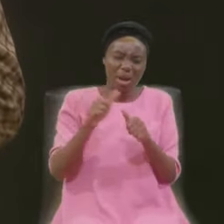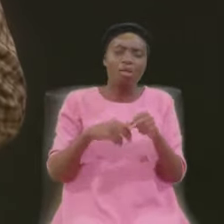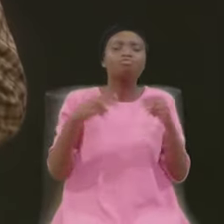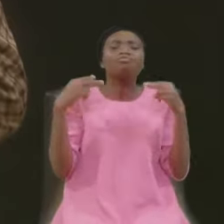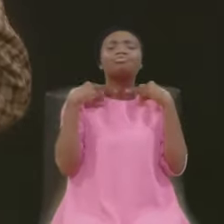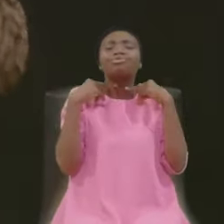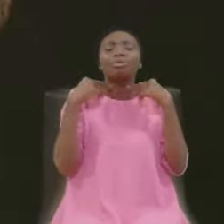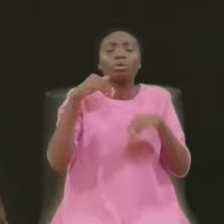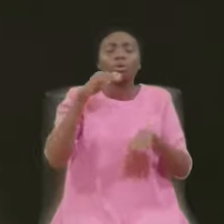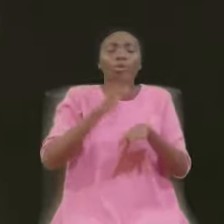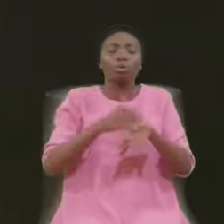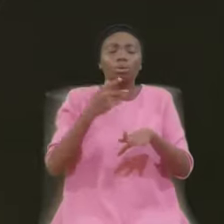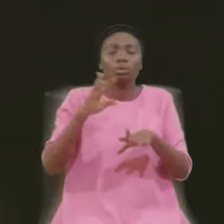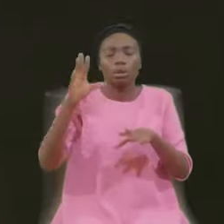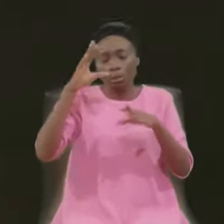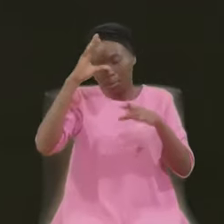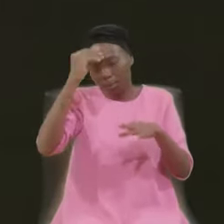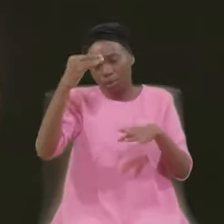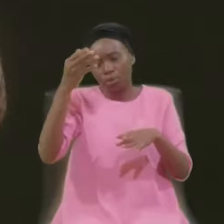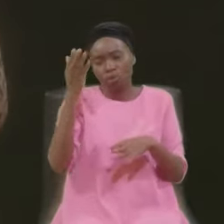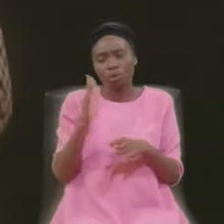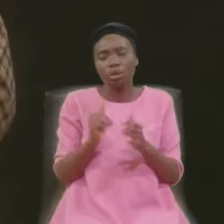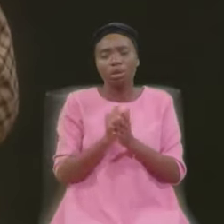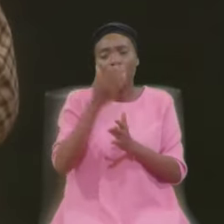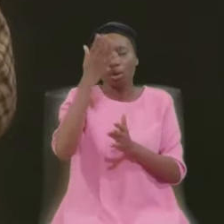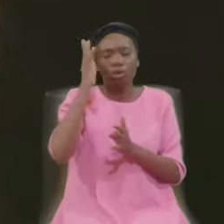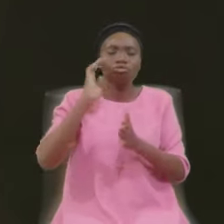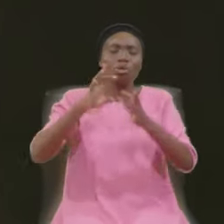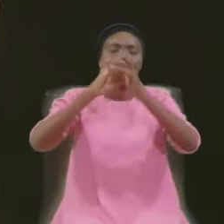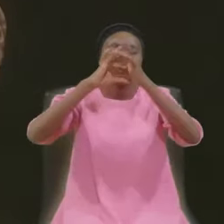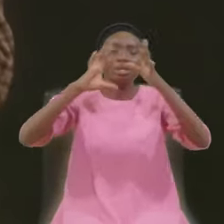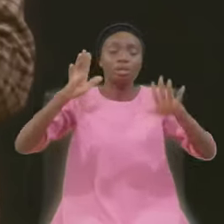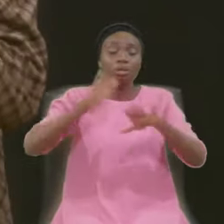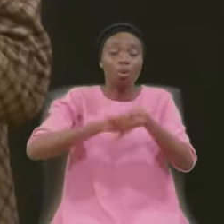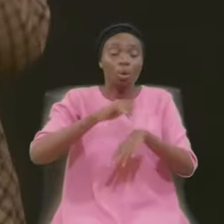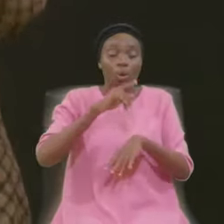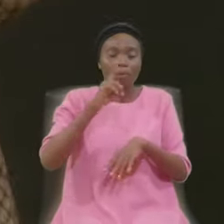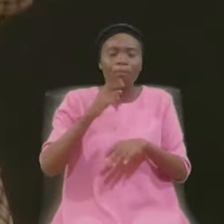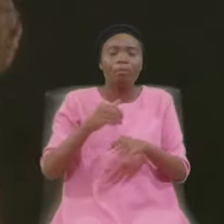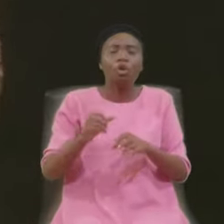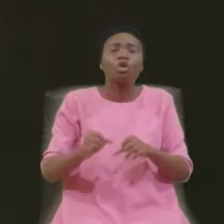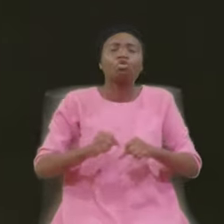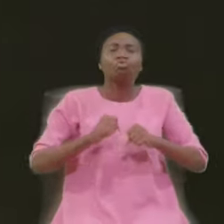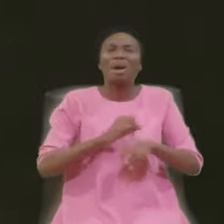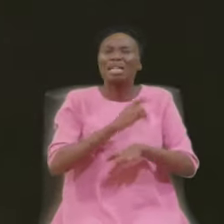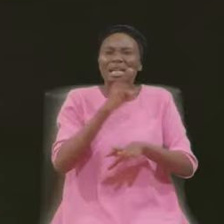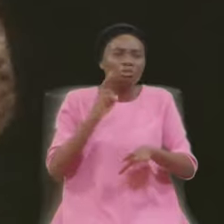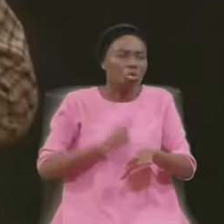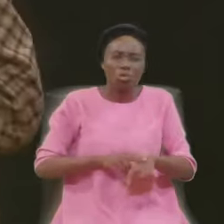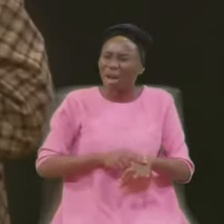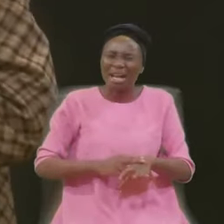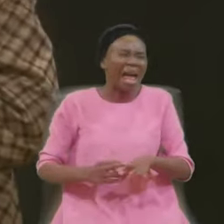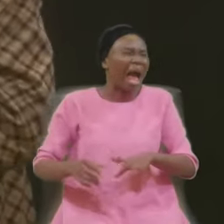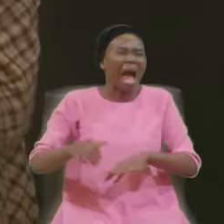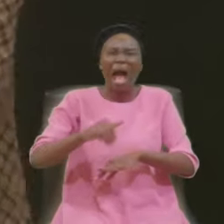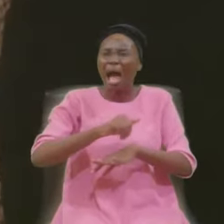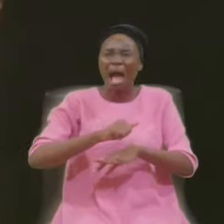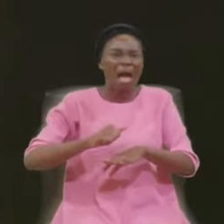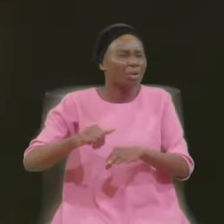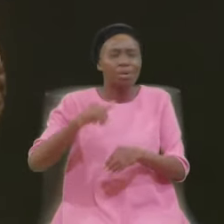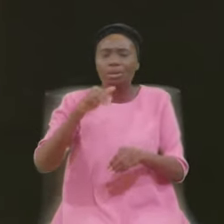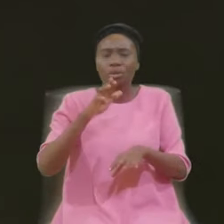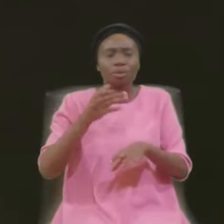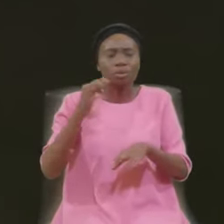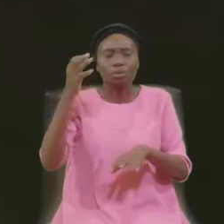man of God. That God will release upon him supernatural, unprecedented anointing. Open your mouth and pray.